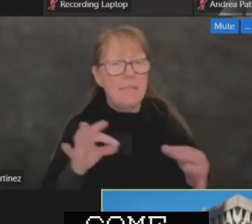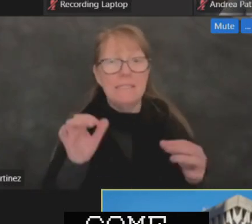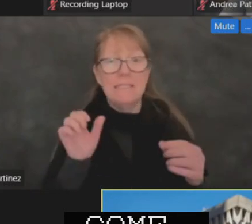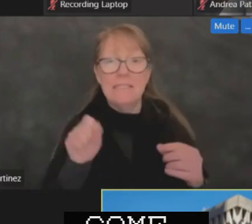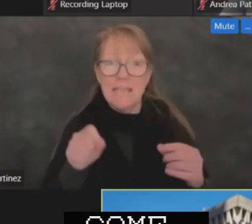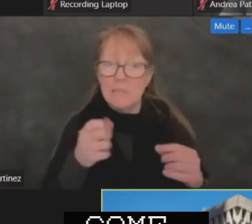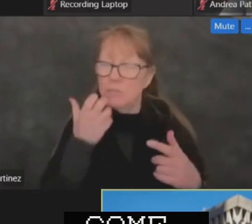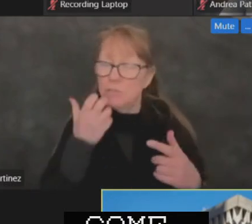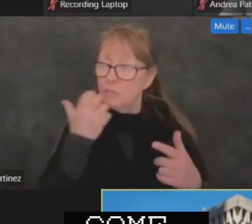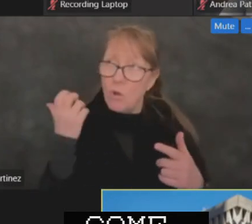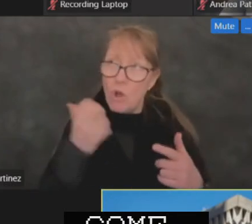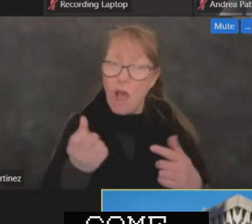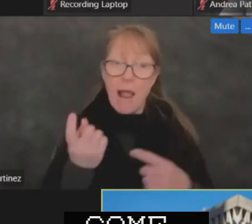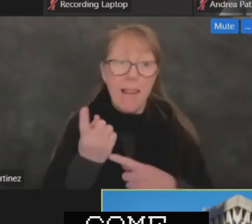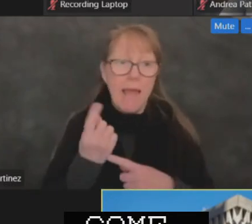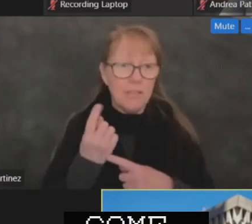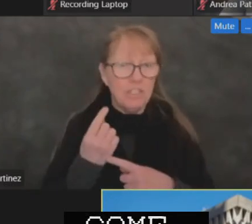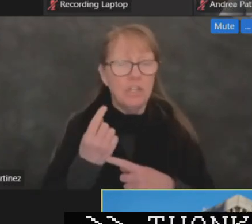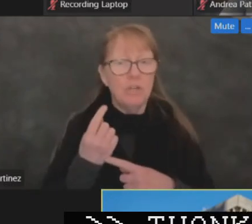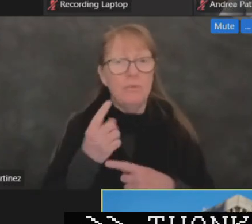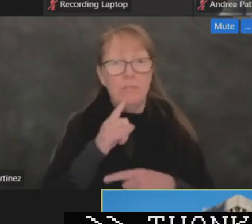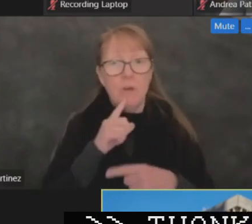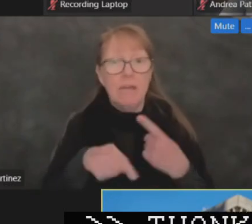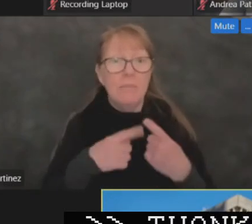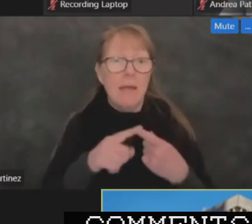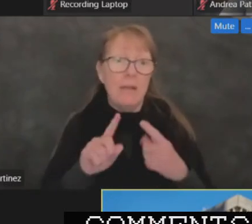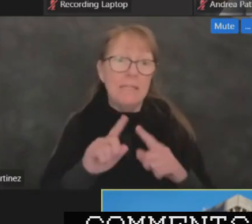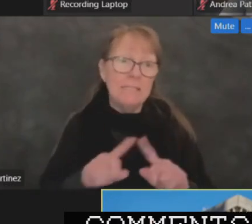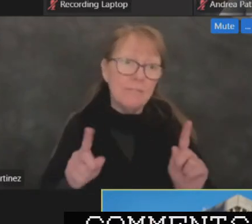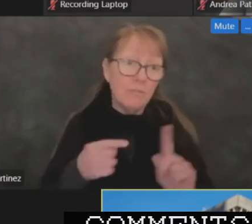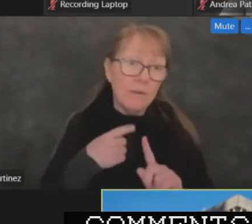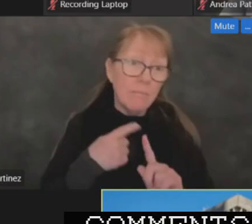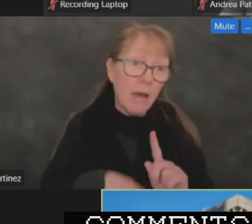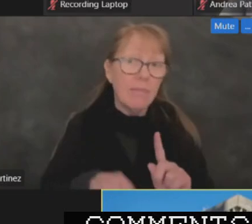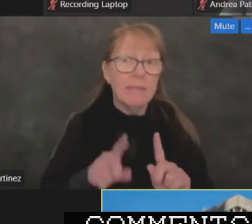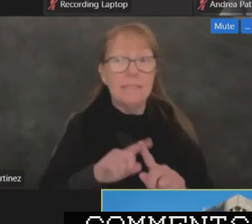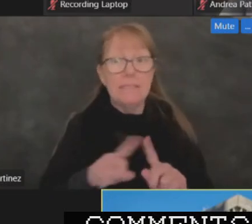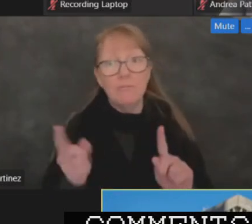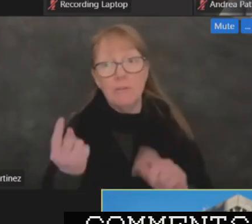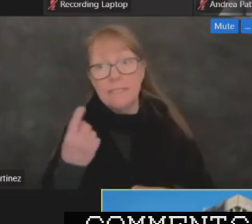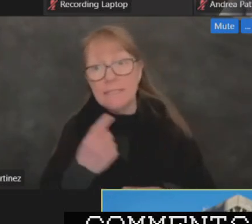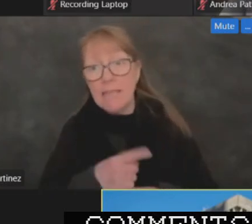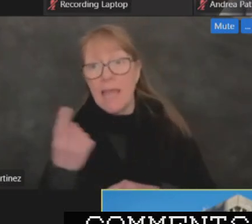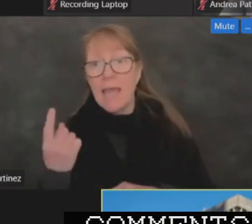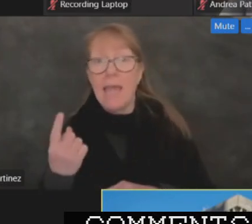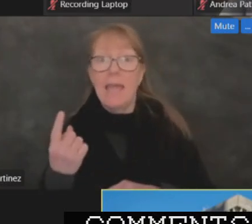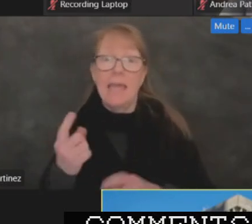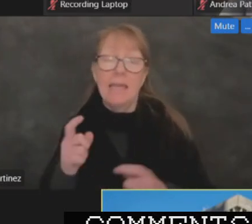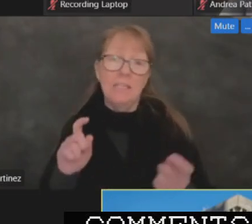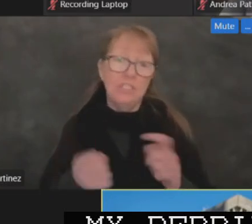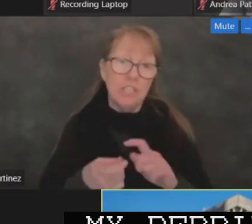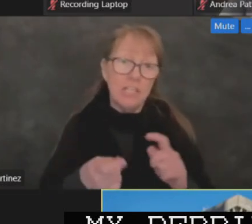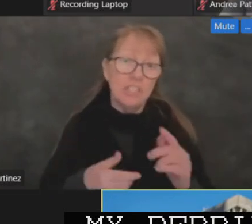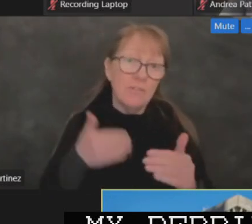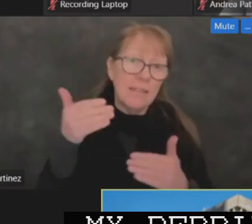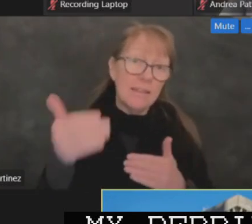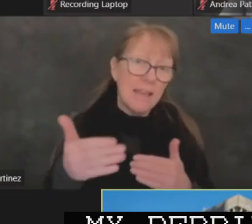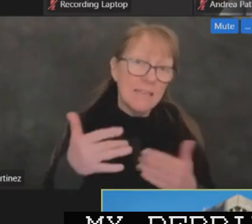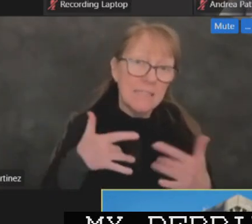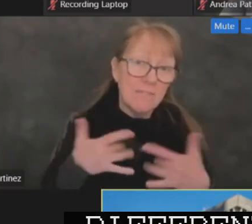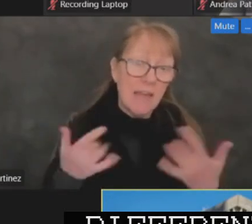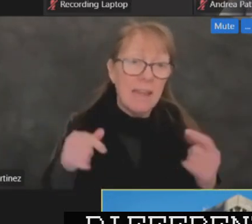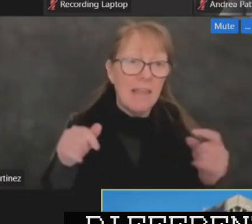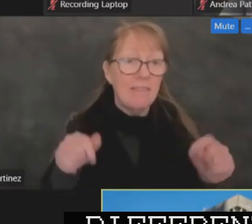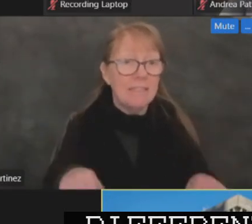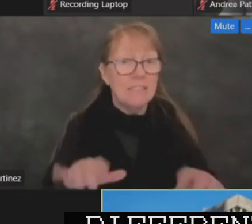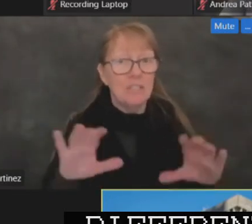hot. So we talked about maybe doing a different month, a different time of day, making some changes for our next event. Where this is a